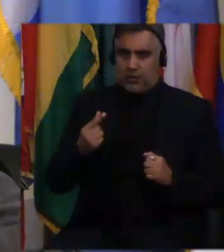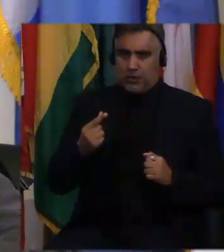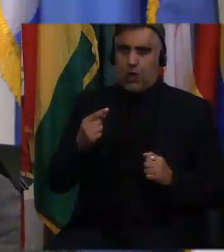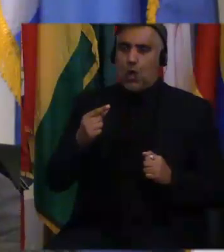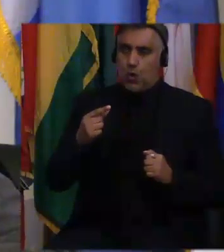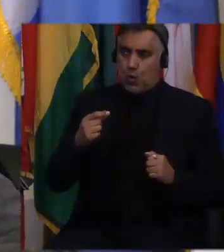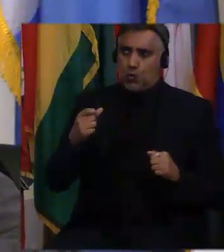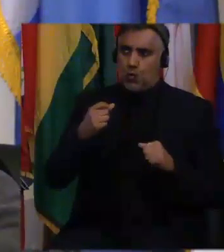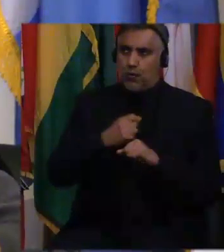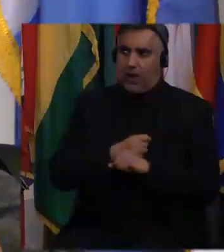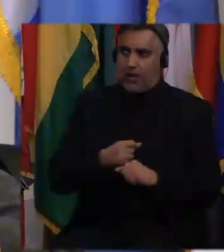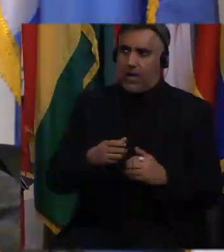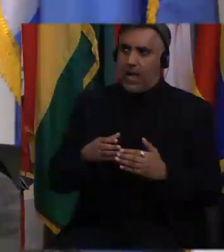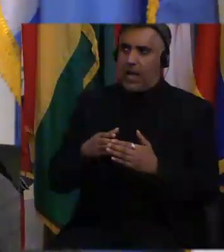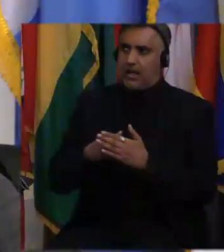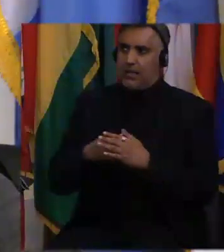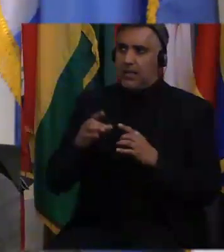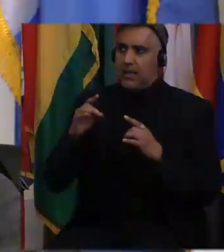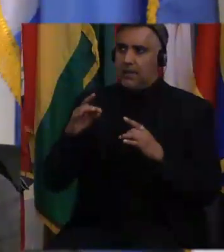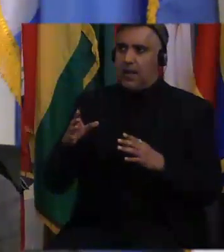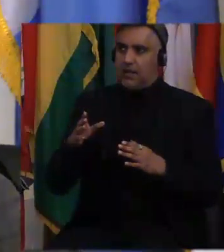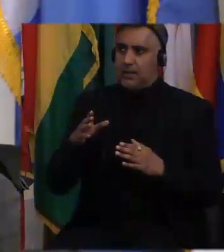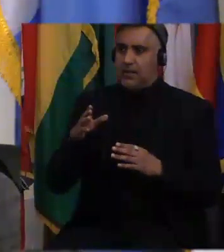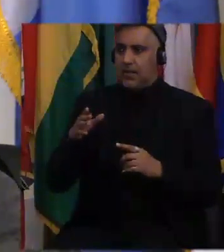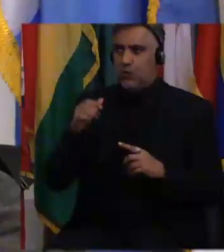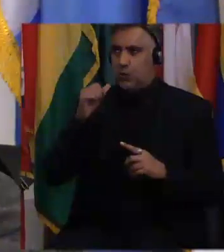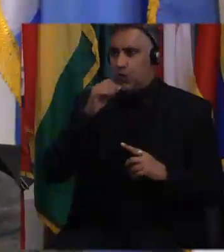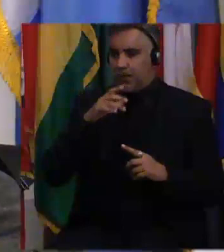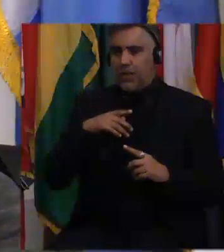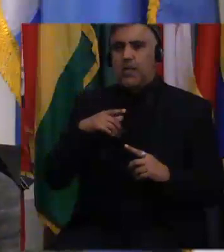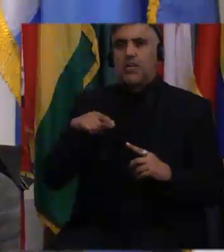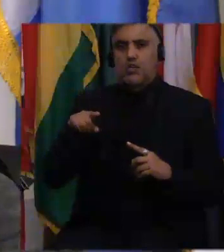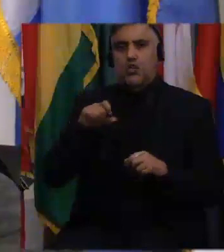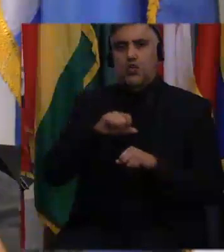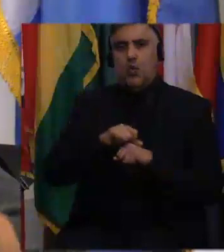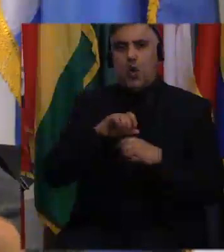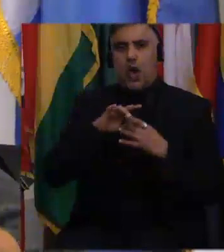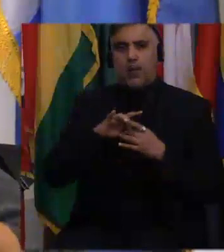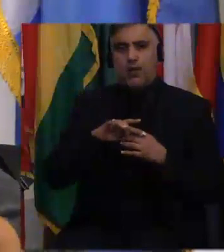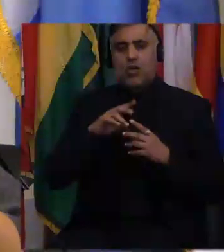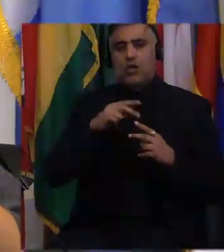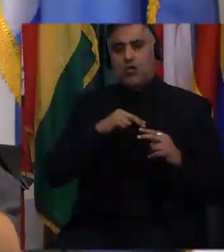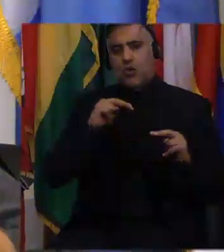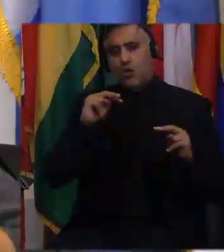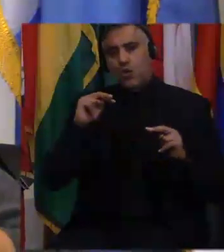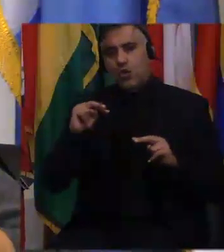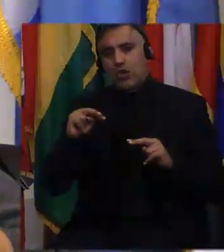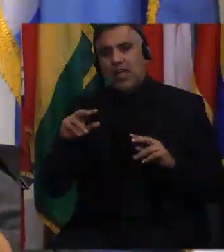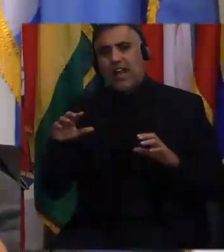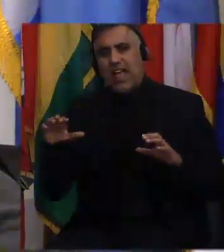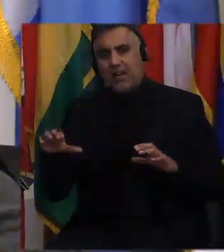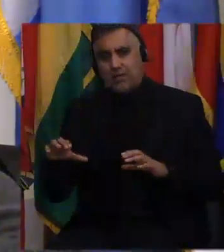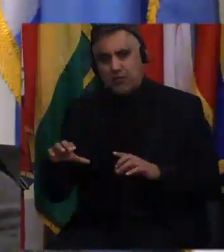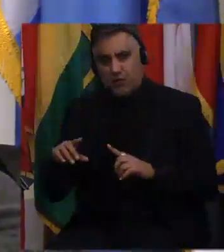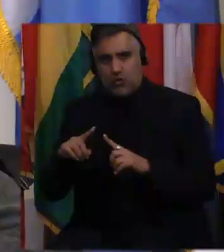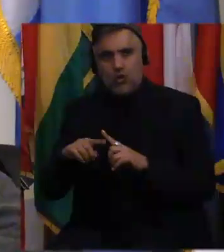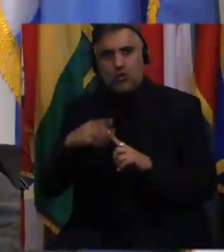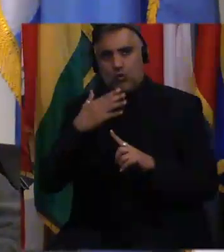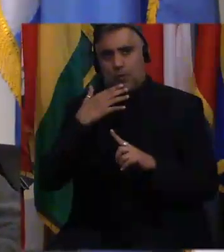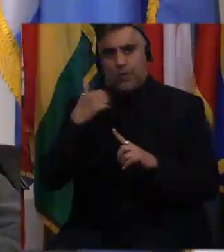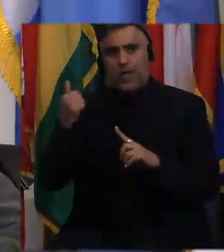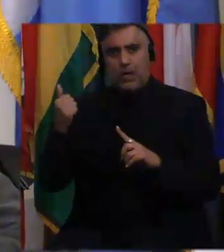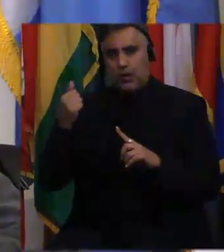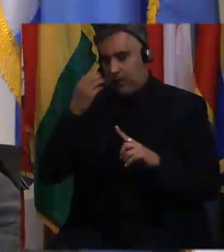those who fight against violence against women, should cooperate, should look into efforts to